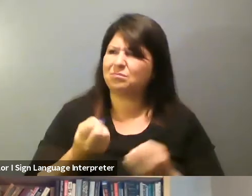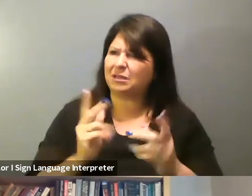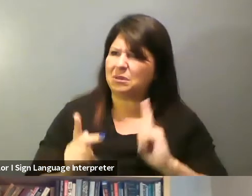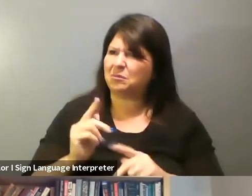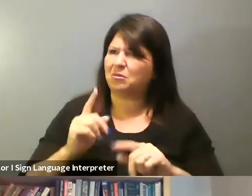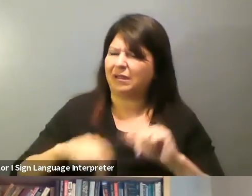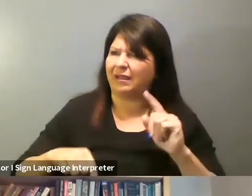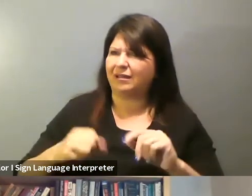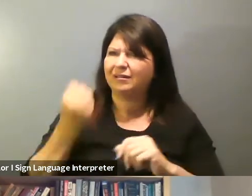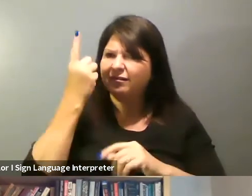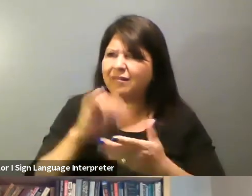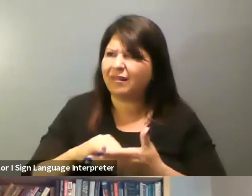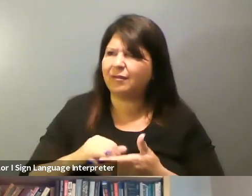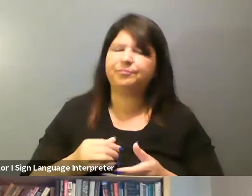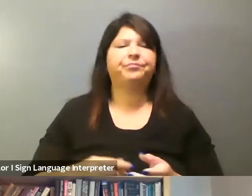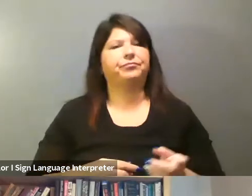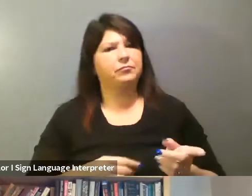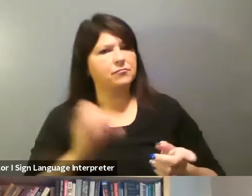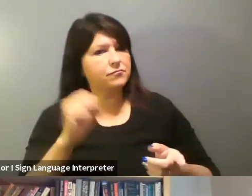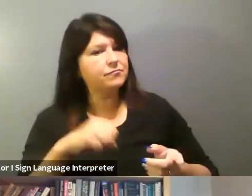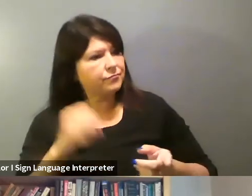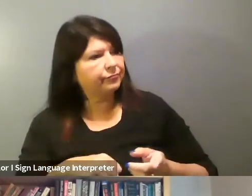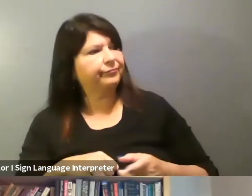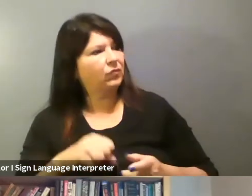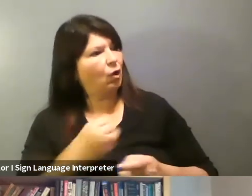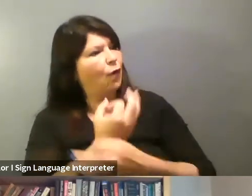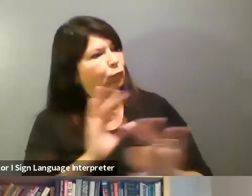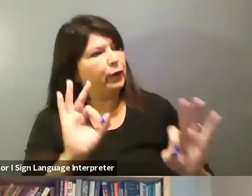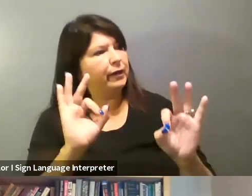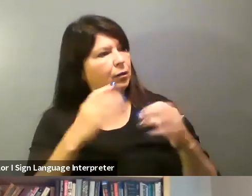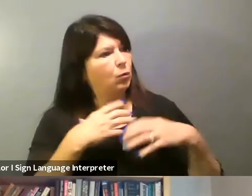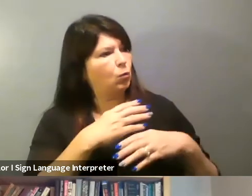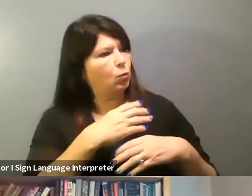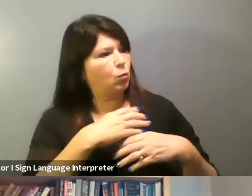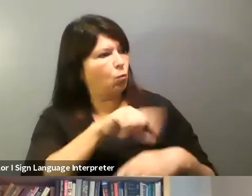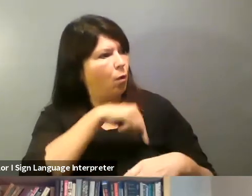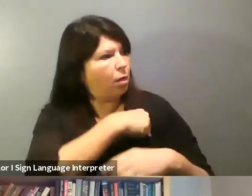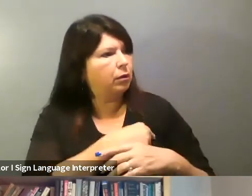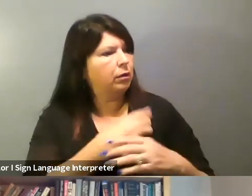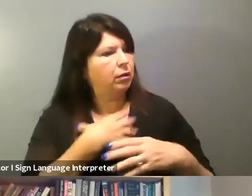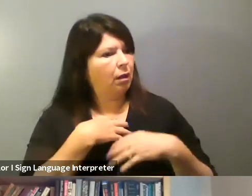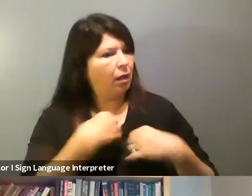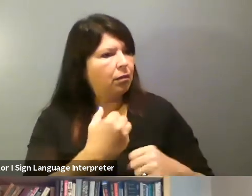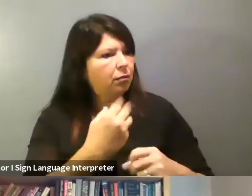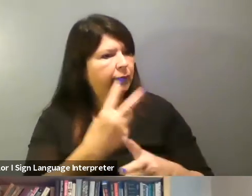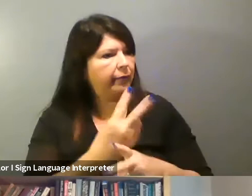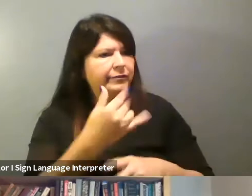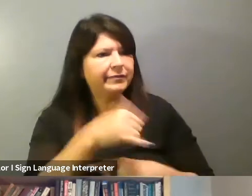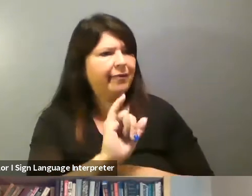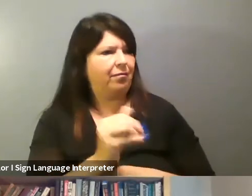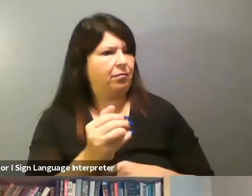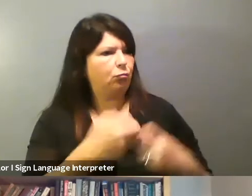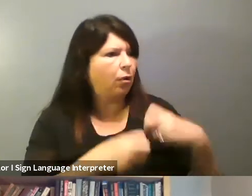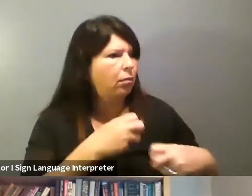is still a slogan and is still a call for everyone across the United States. Having